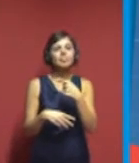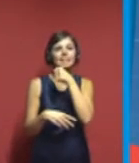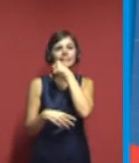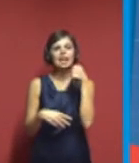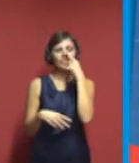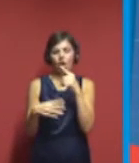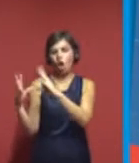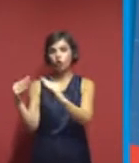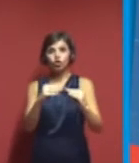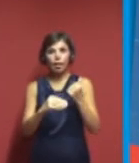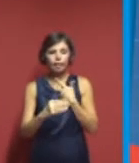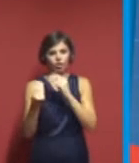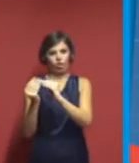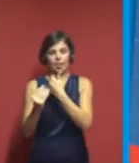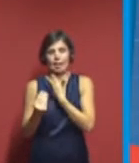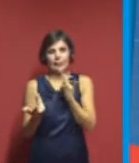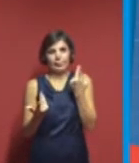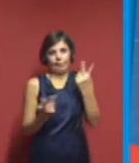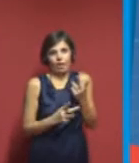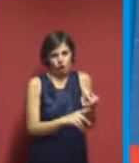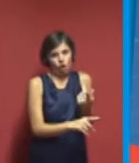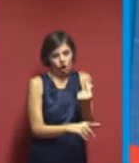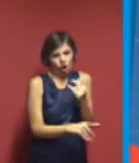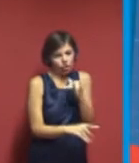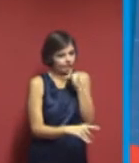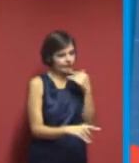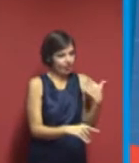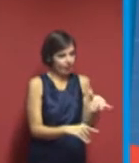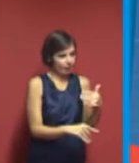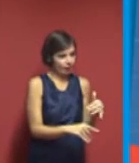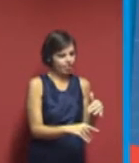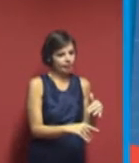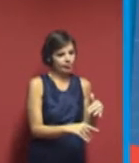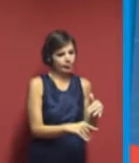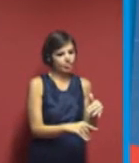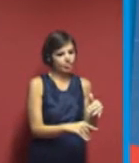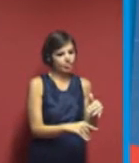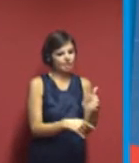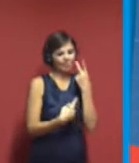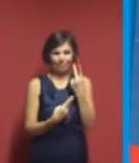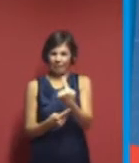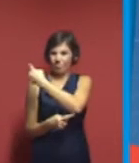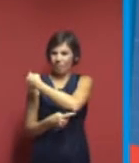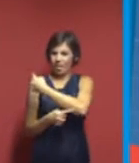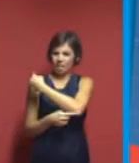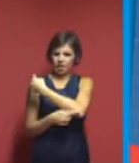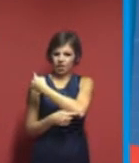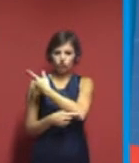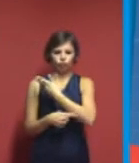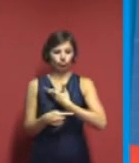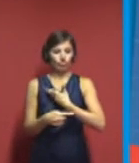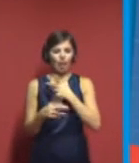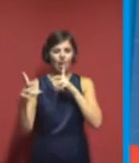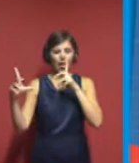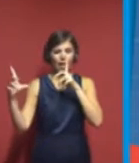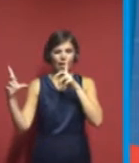is to use the time of flight. It is based on reflection of the photons from the object, and the photons